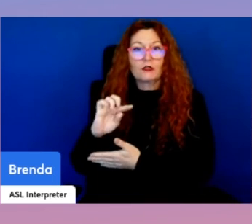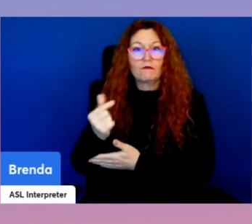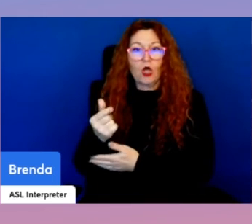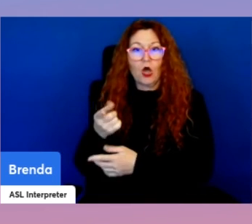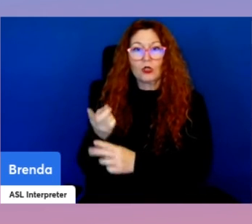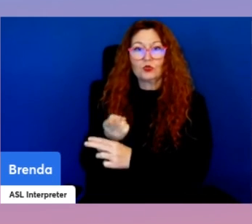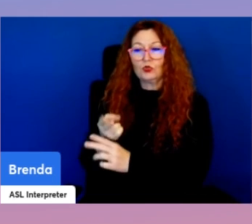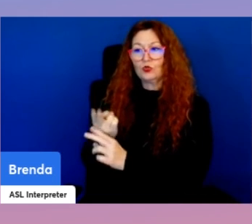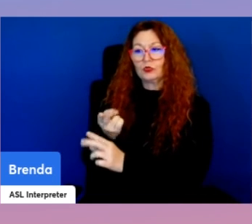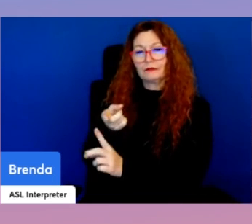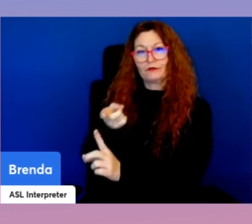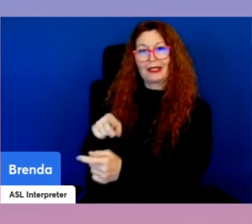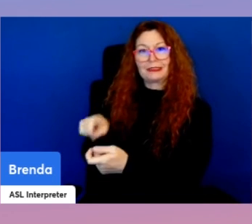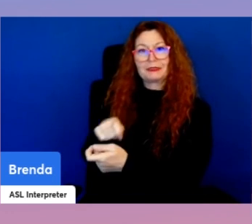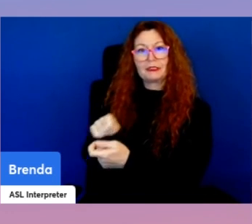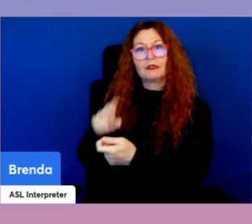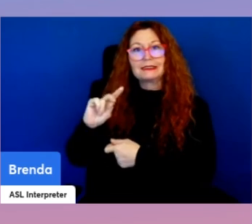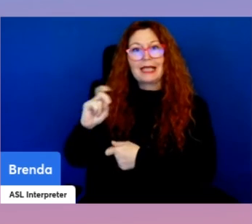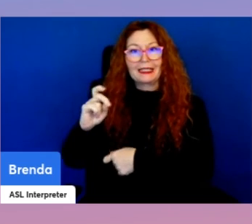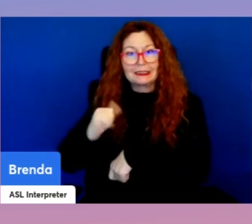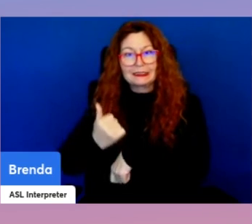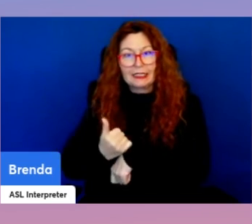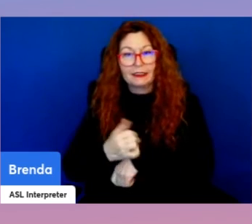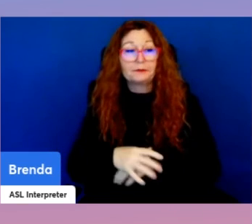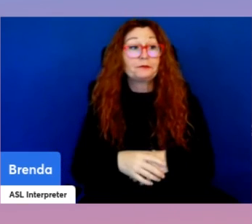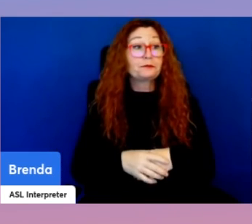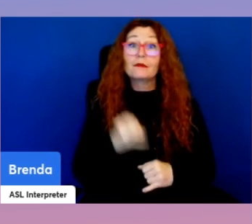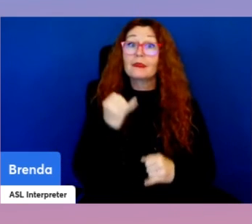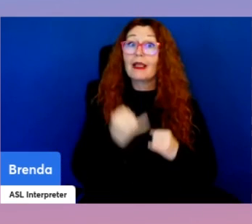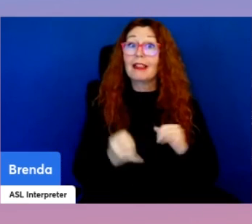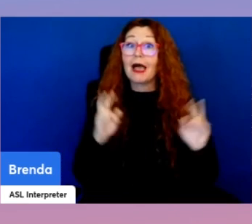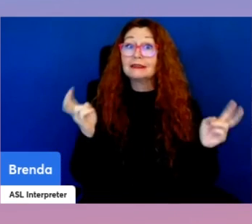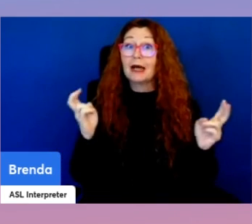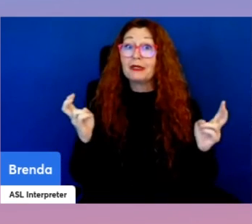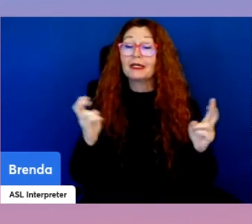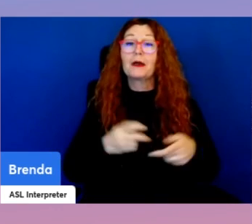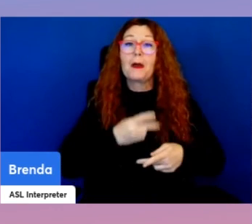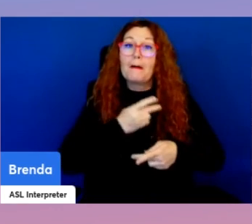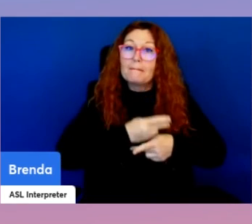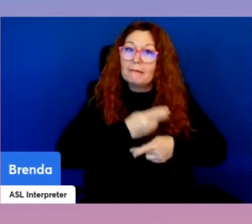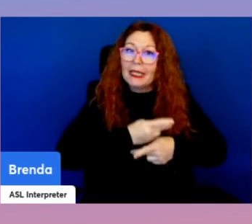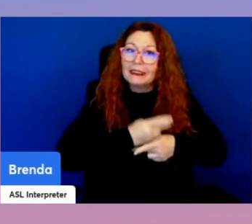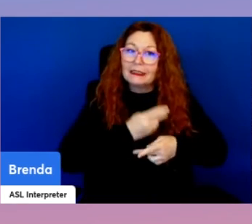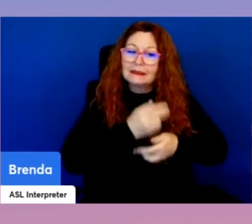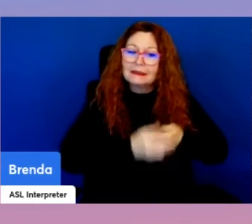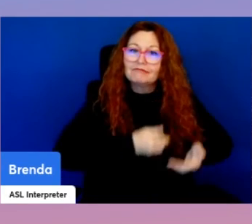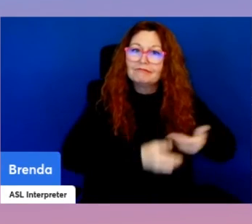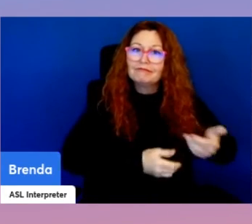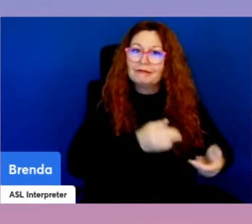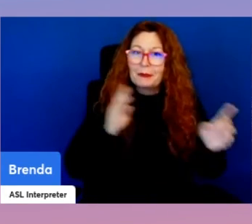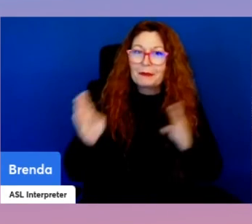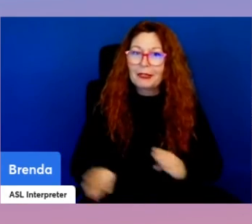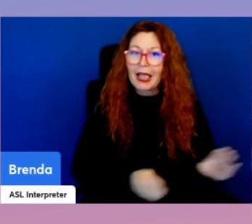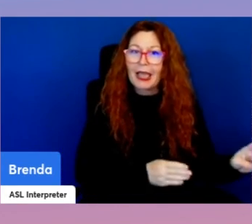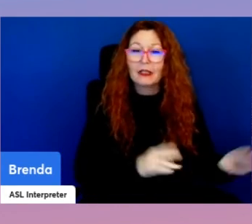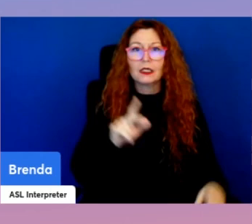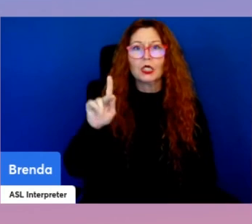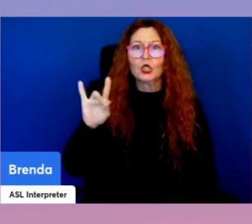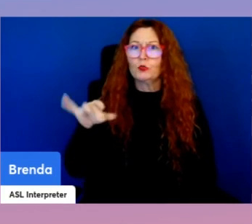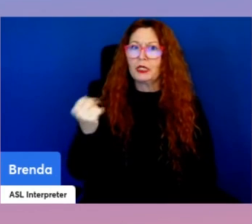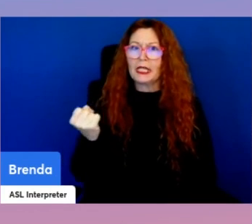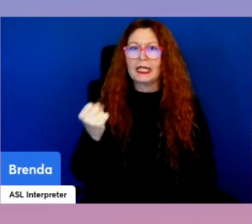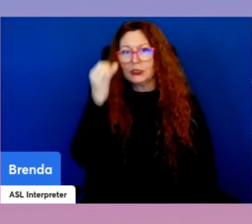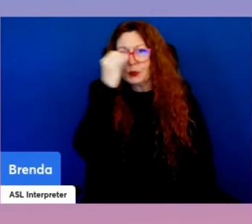particular diagnostic setting. Lastly, I want to talk about maintenance plans. Kubernetes has a lot of stuff going on,